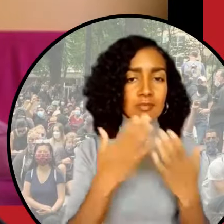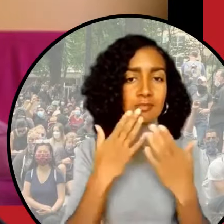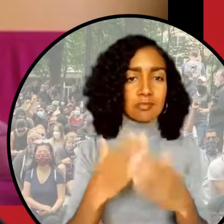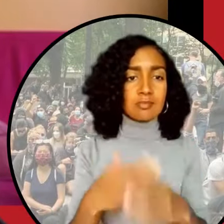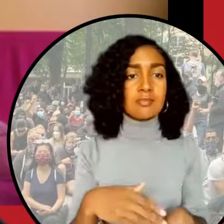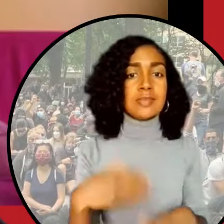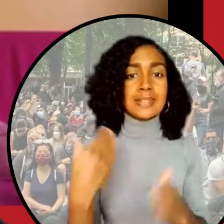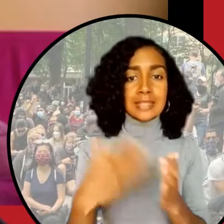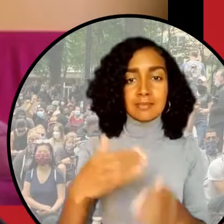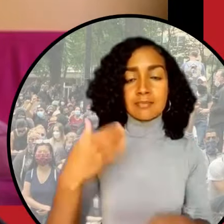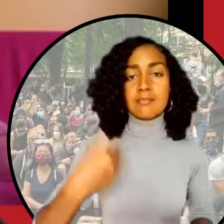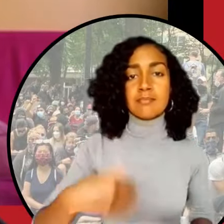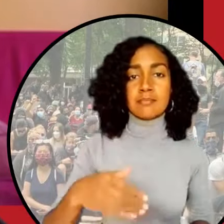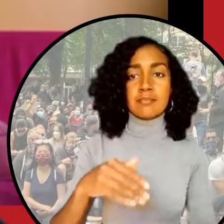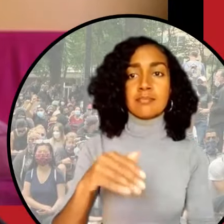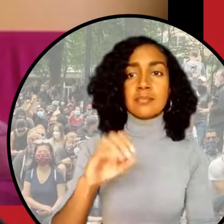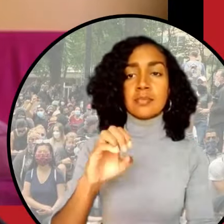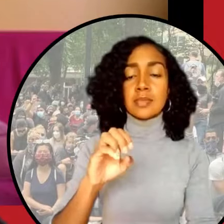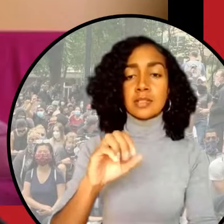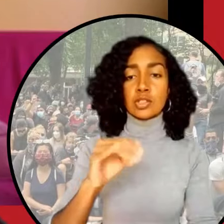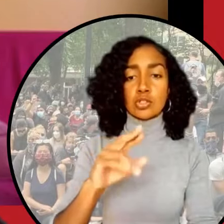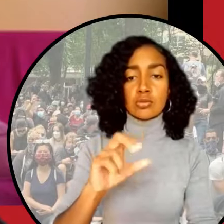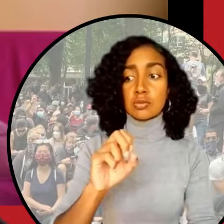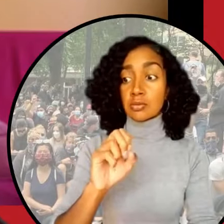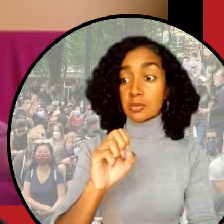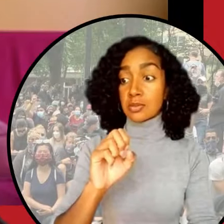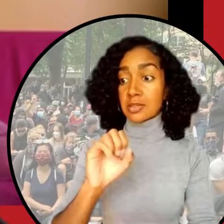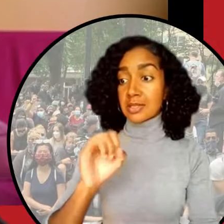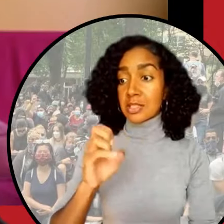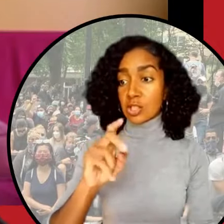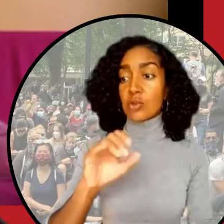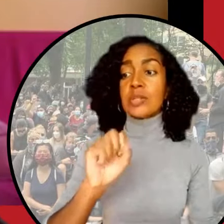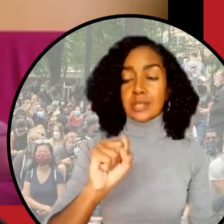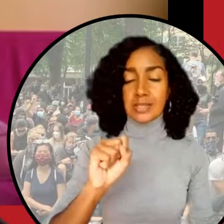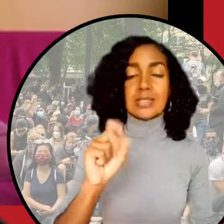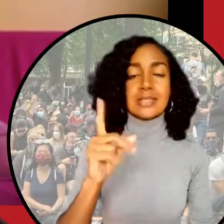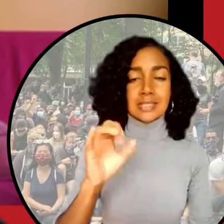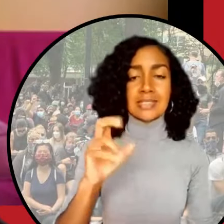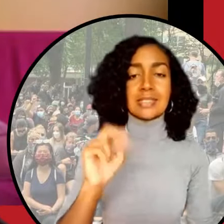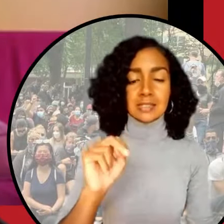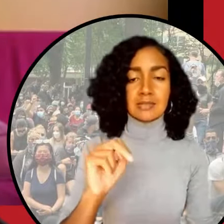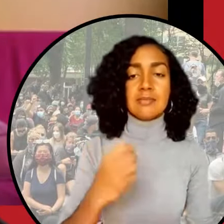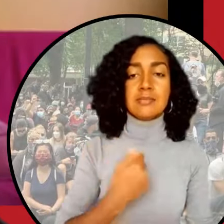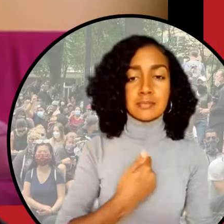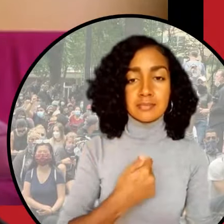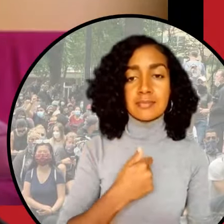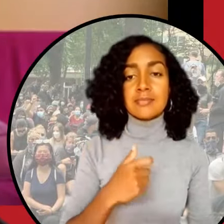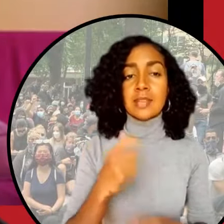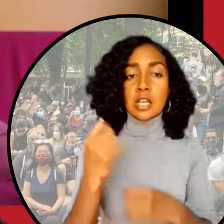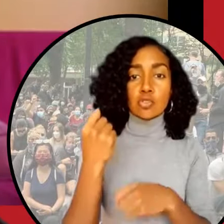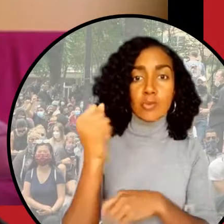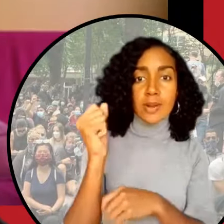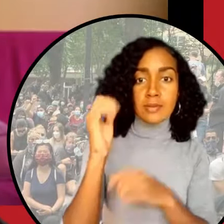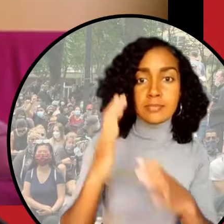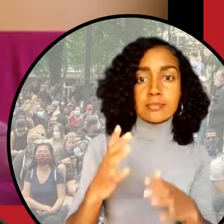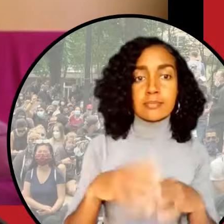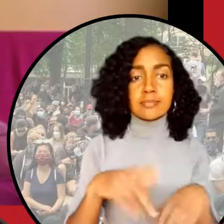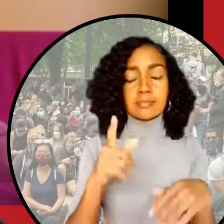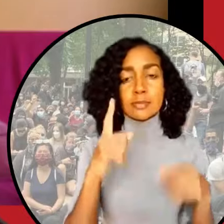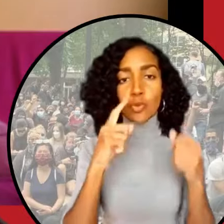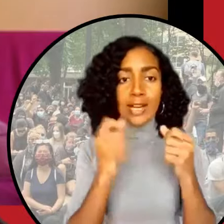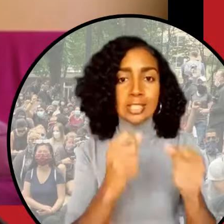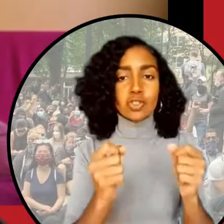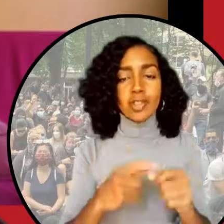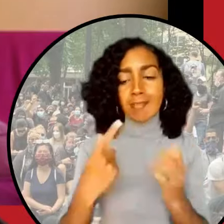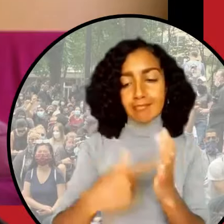Dixon. I'm a longtime organizer, activist, movement strategist, and the occasional writer. I've been living at